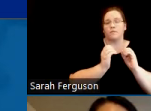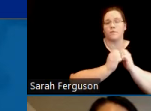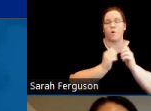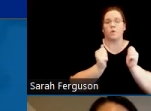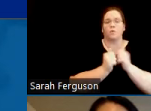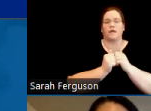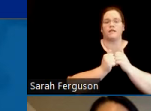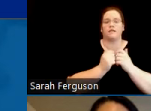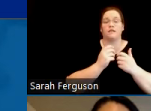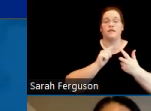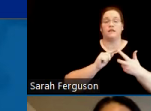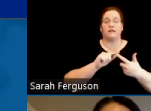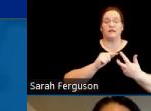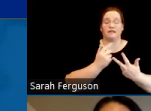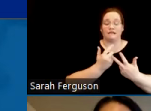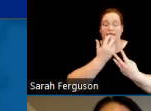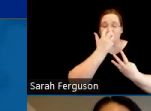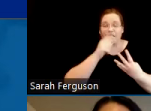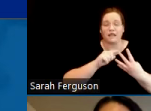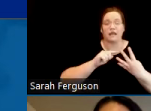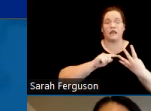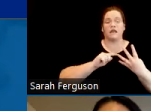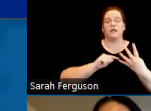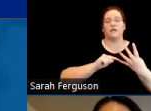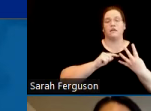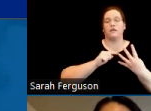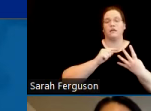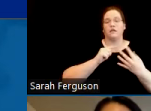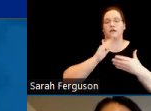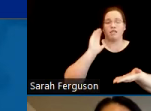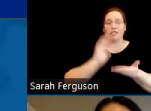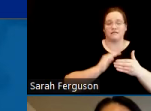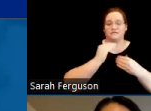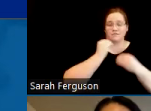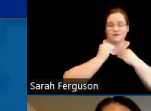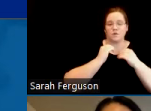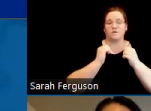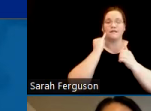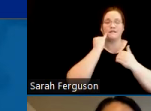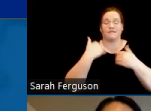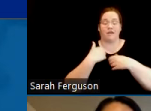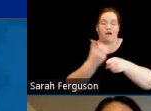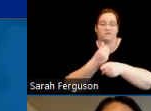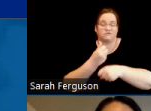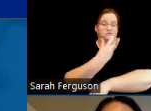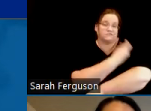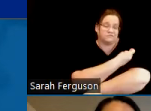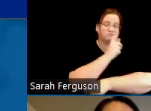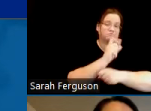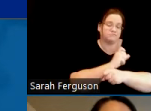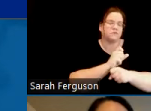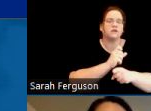and irritability and drowsiness after the 3rd dose in the children who received the vaccine. But again, pretty small portion of kids who